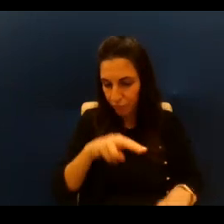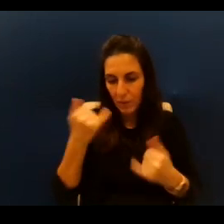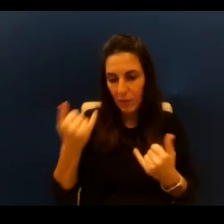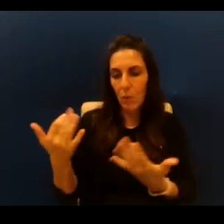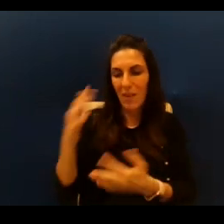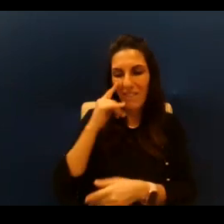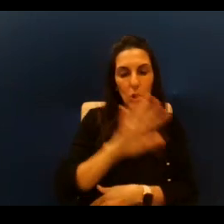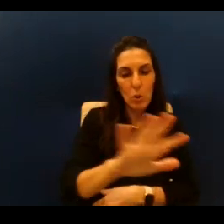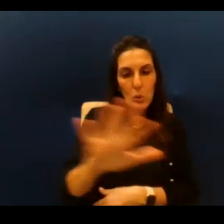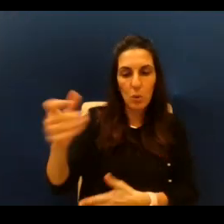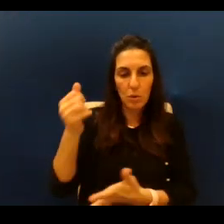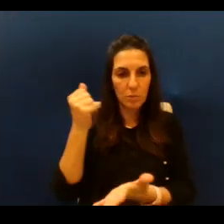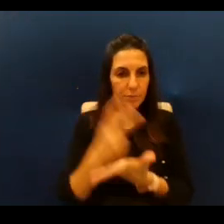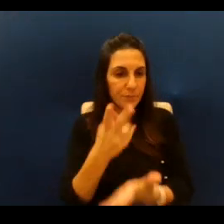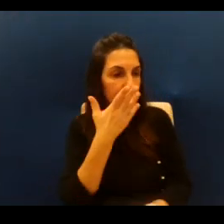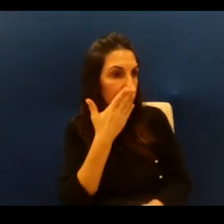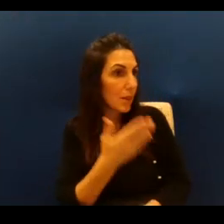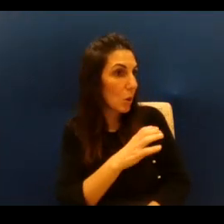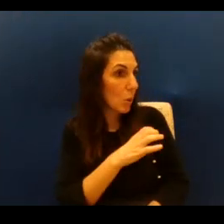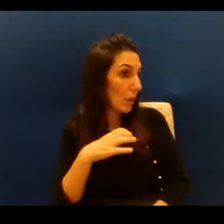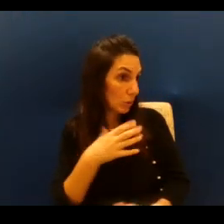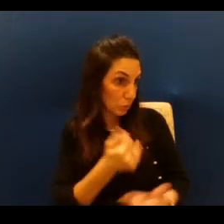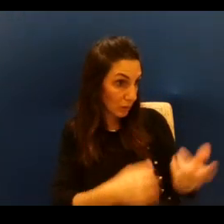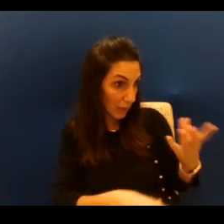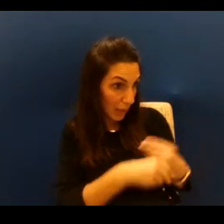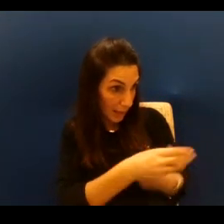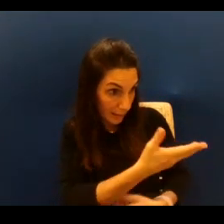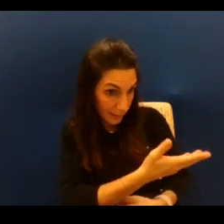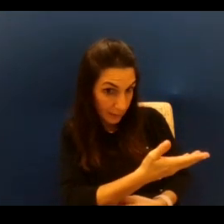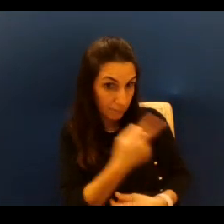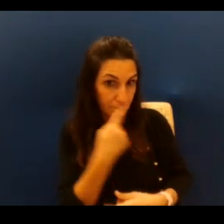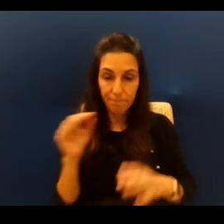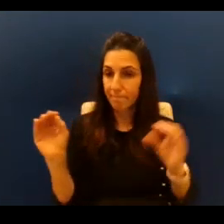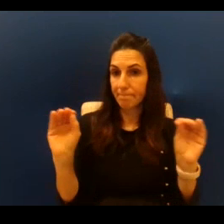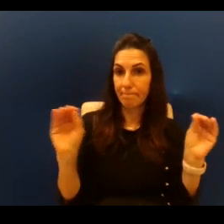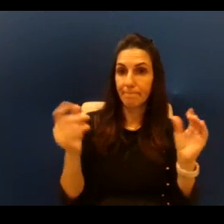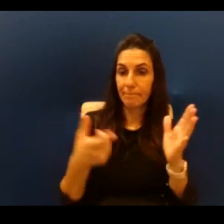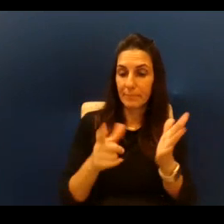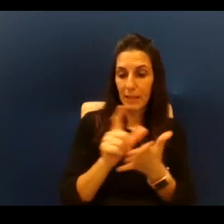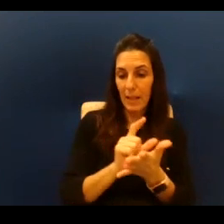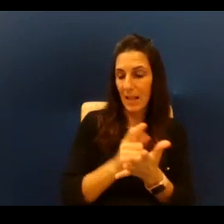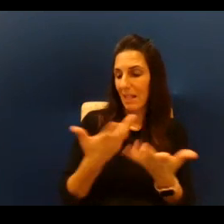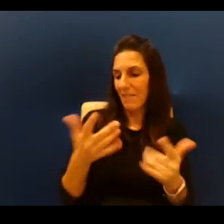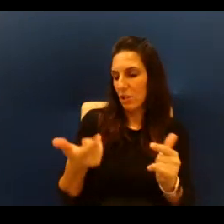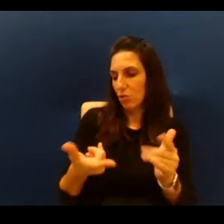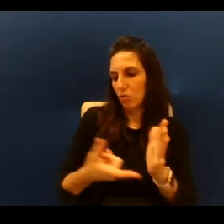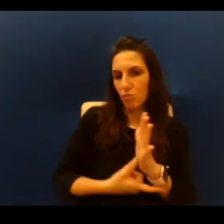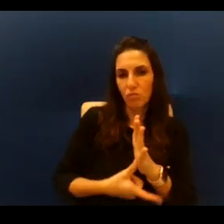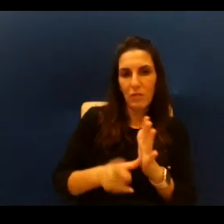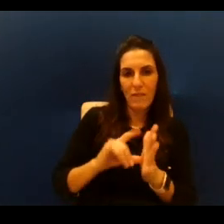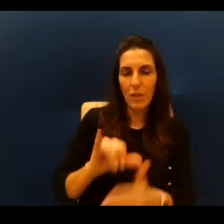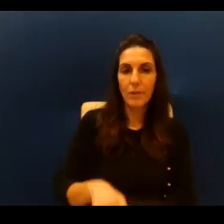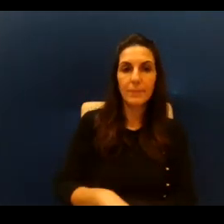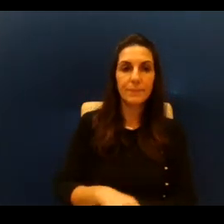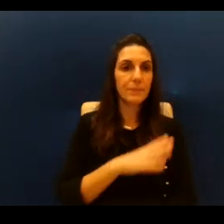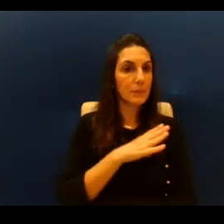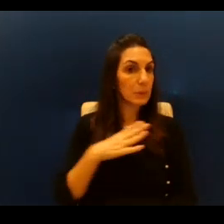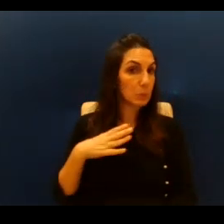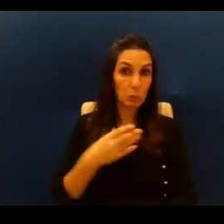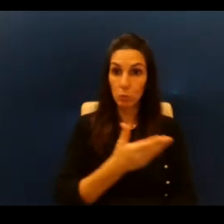All right. Thank you, Council. Did you want to add anything to that or that was pretty much it? Nope. Legal has reviewed it. Okay. Board members,